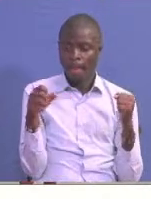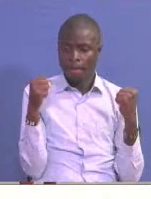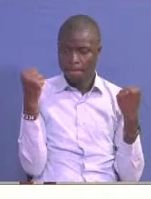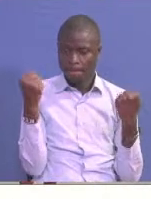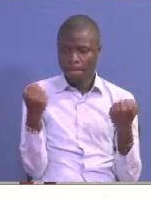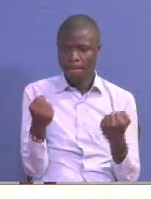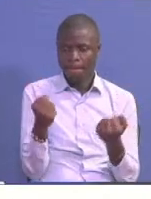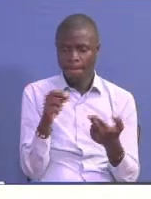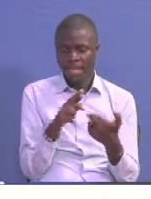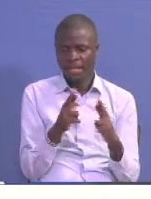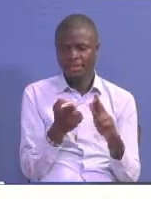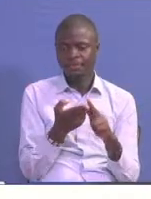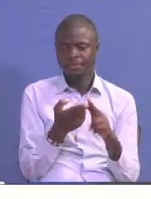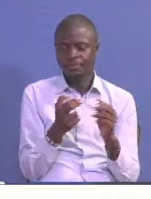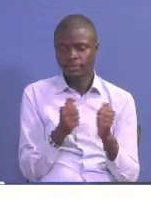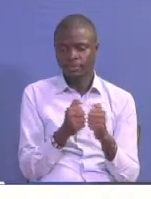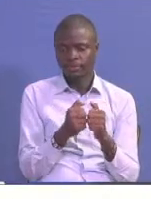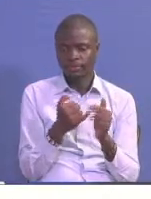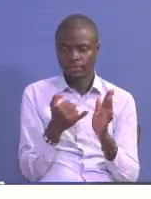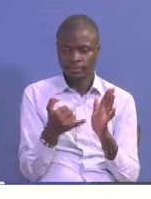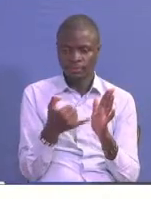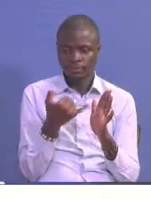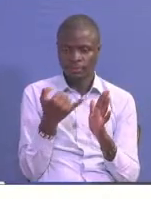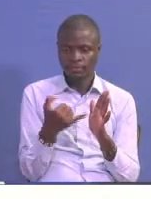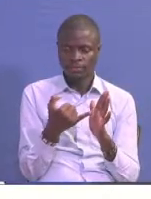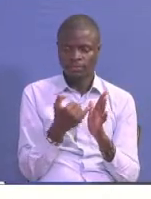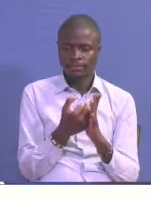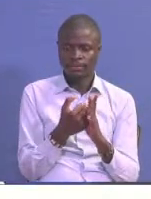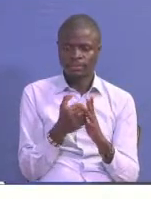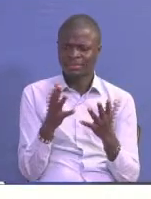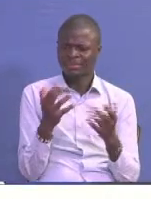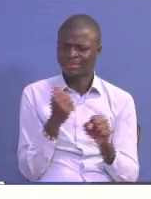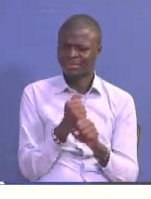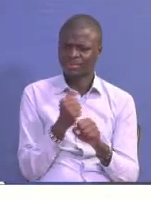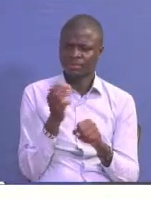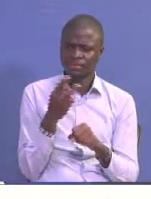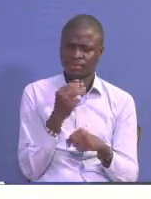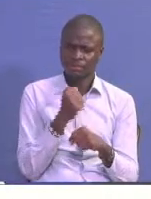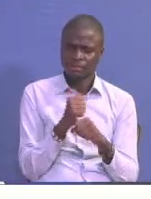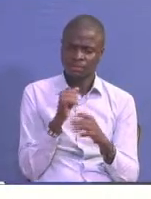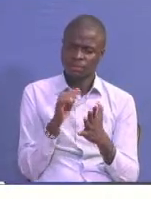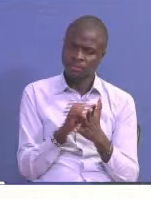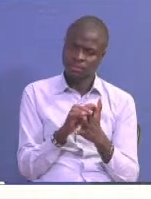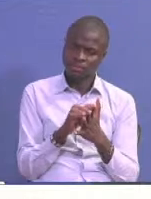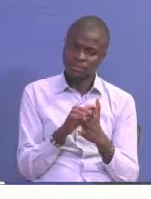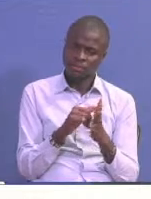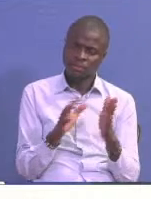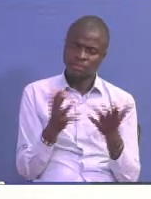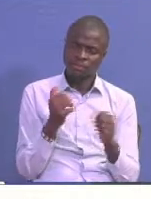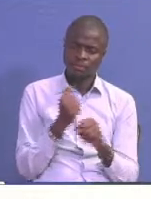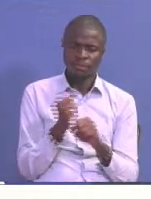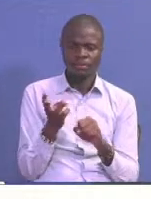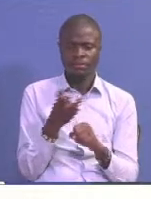strengthening relations with the industry. How do we do that? How do we develop,